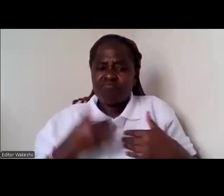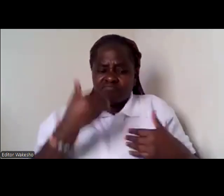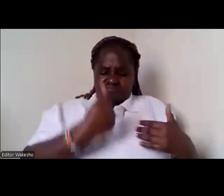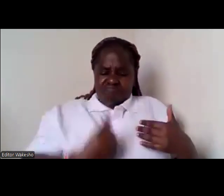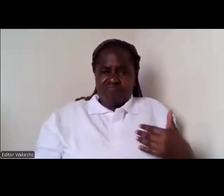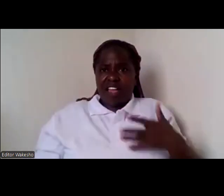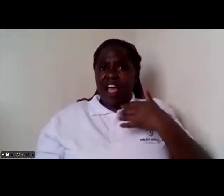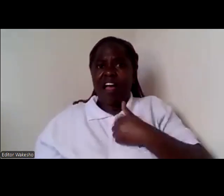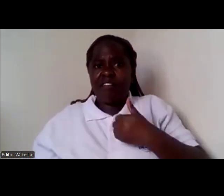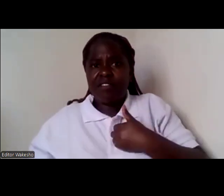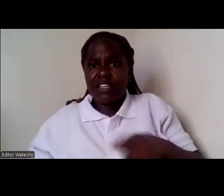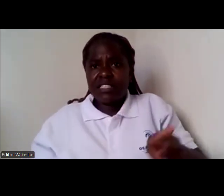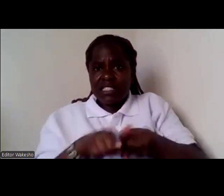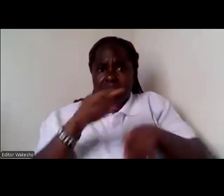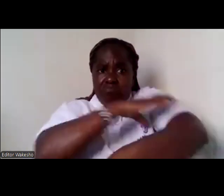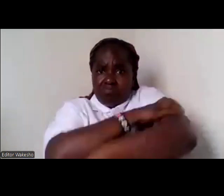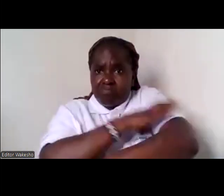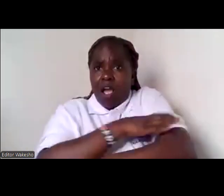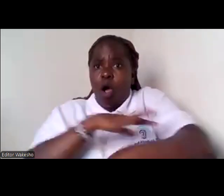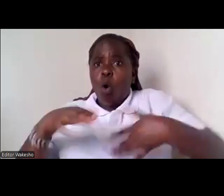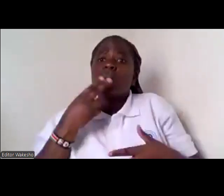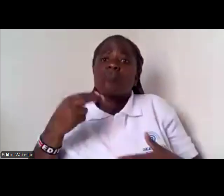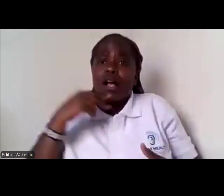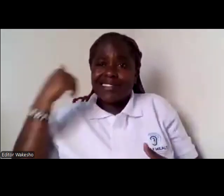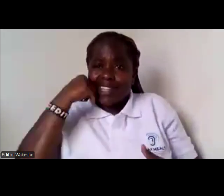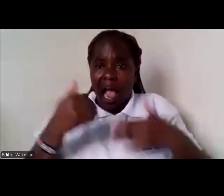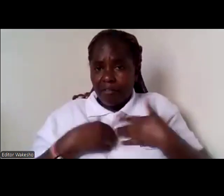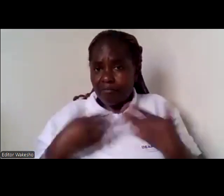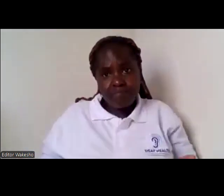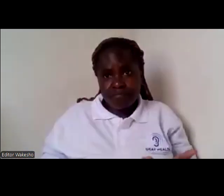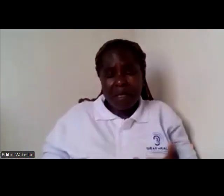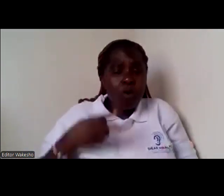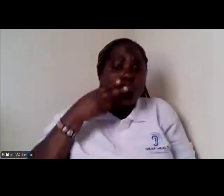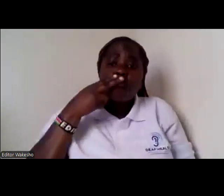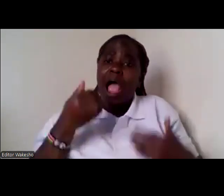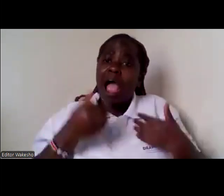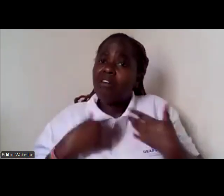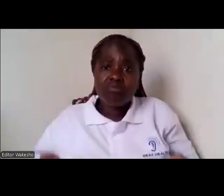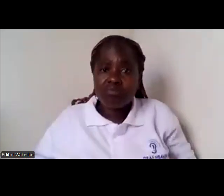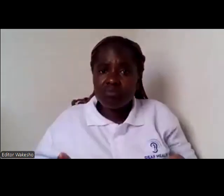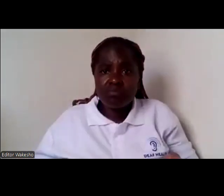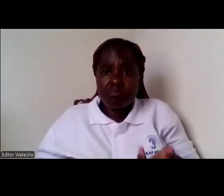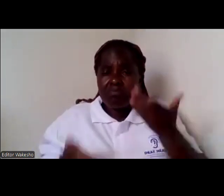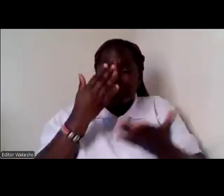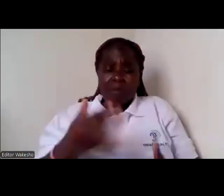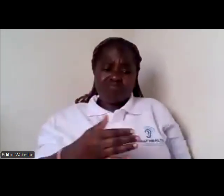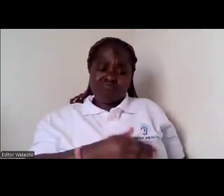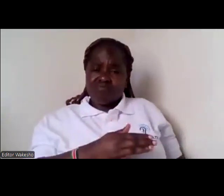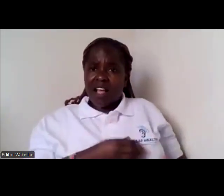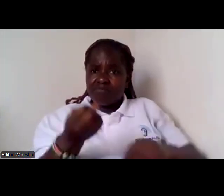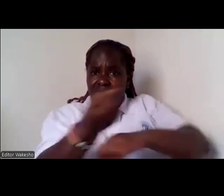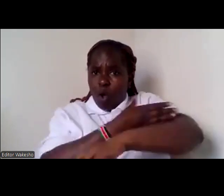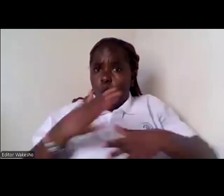they have high blood pressure? Do they have diabetes? Do they smoke cigarettes? Have they ever had breast cancer or liver